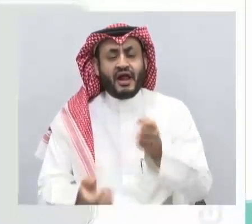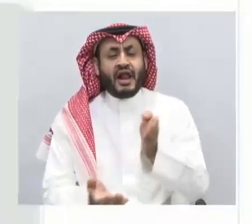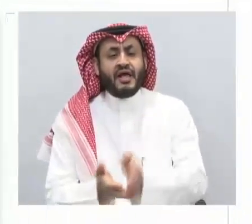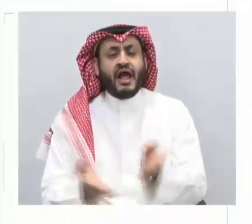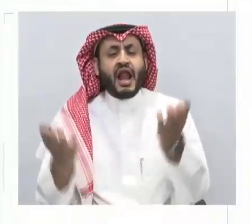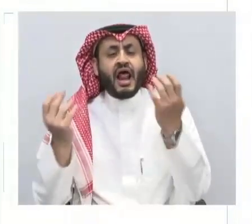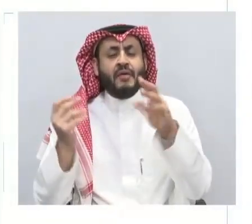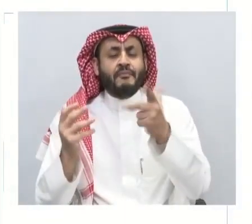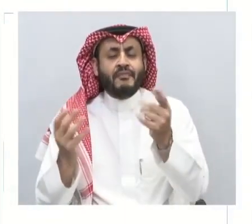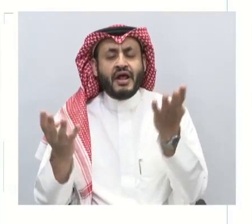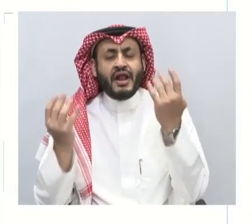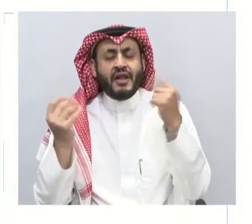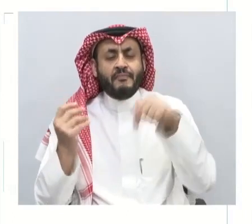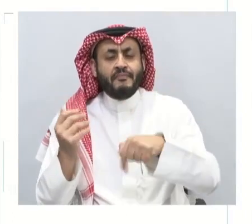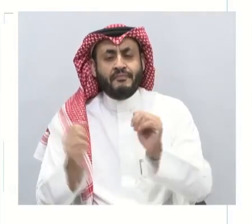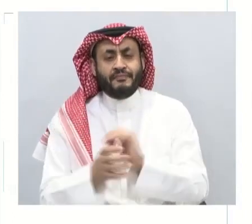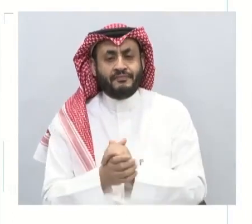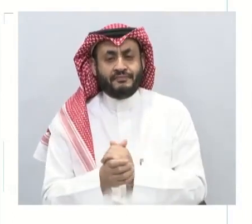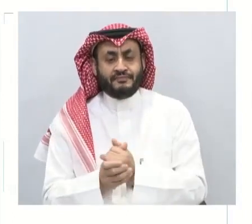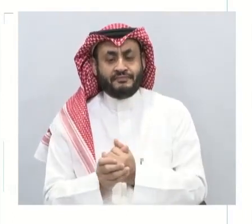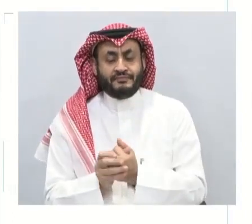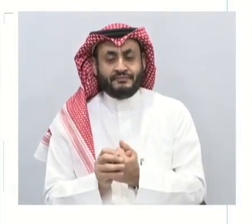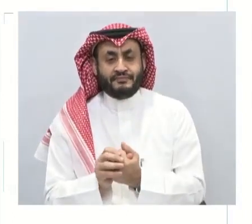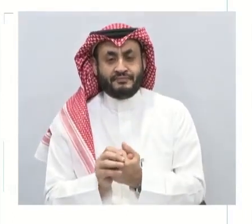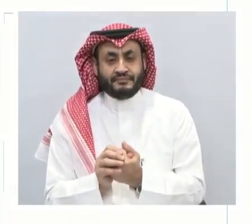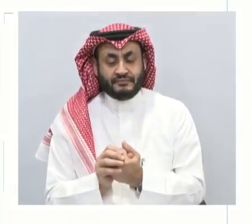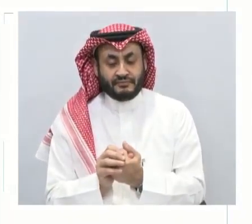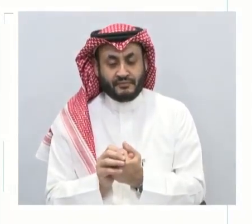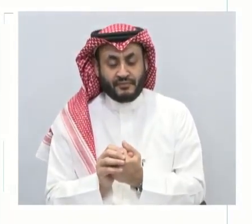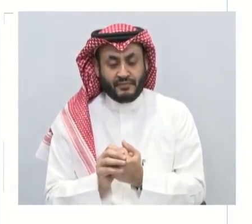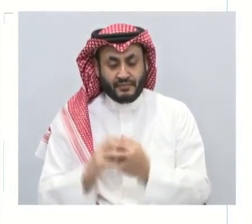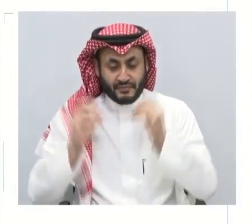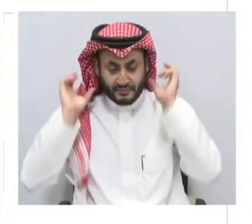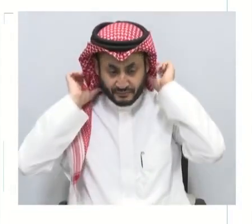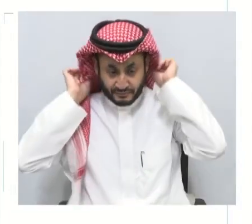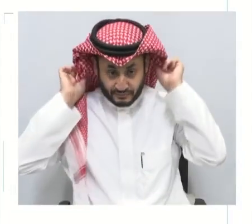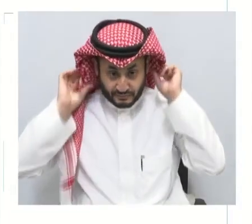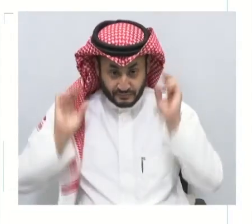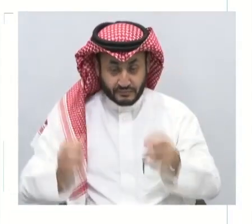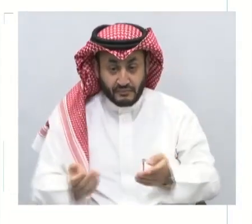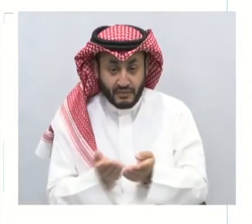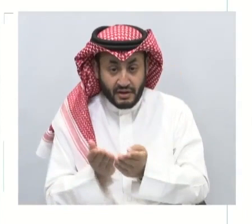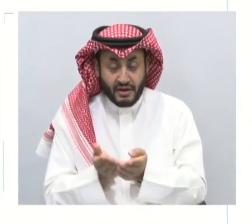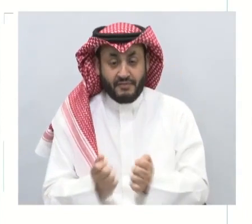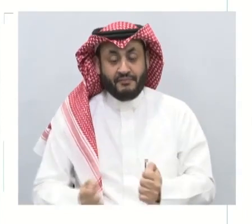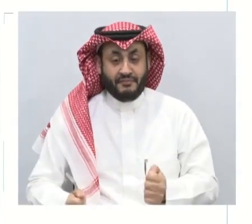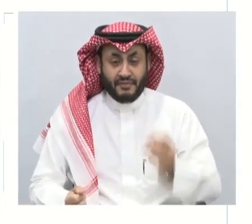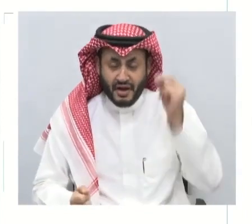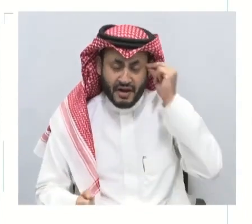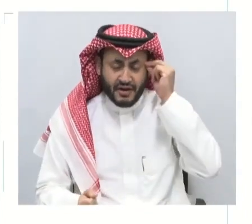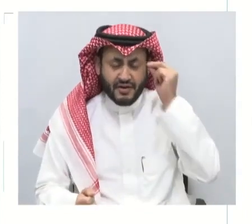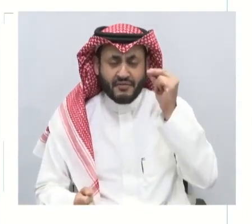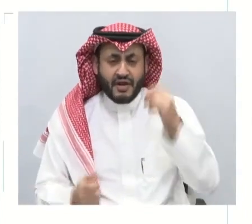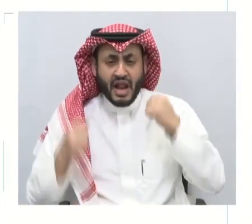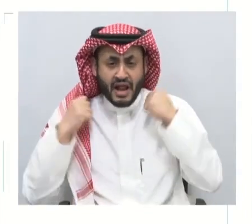objectives, what we are planning to achieve at the end of this class, inshallah. The students will be able, by the end